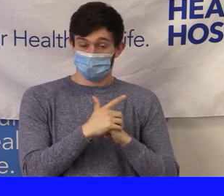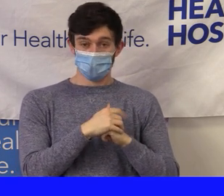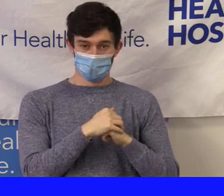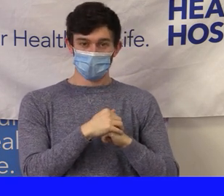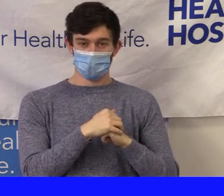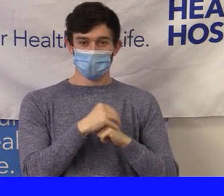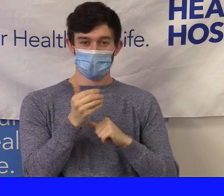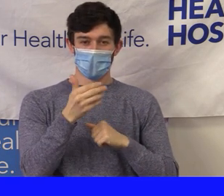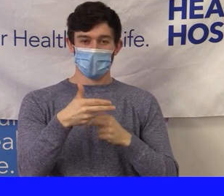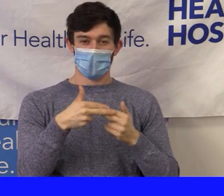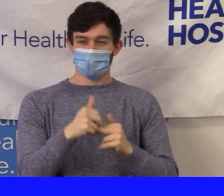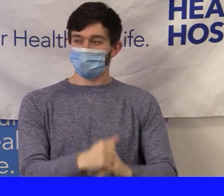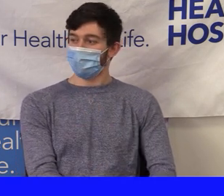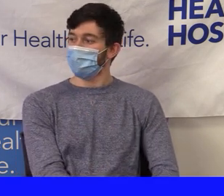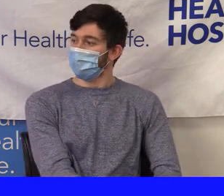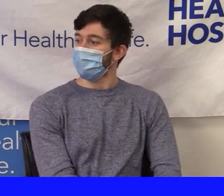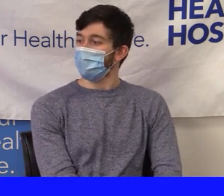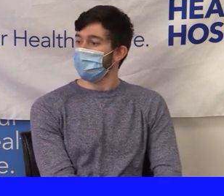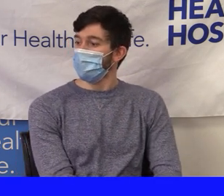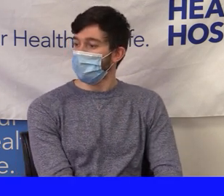That's the next slide, sorry.